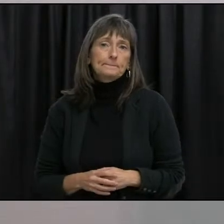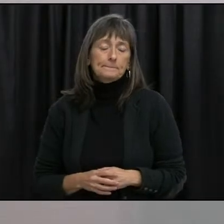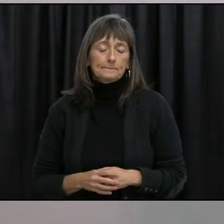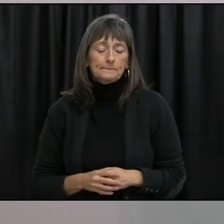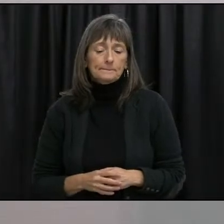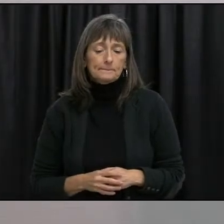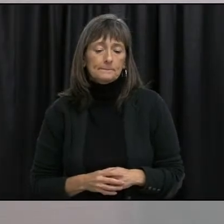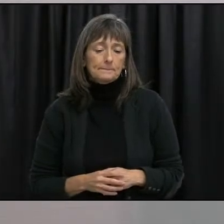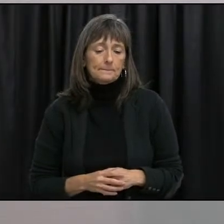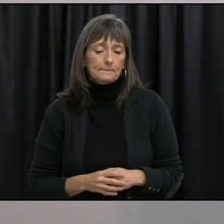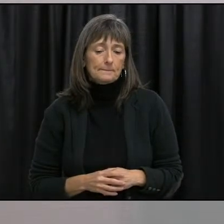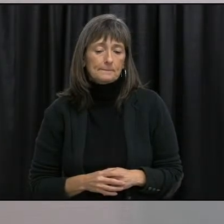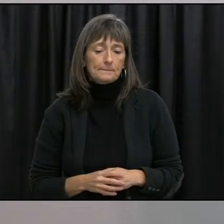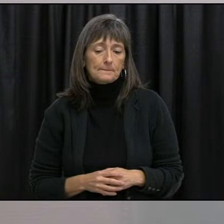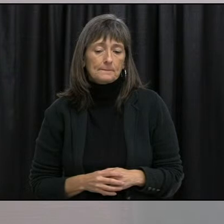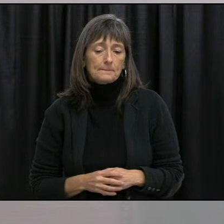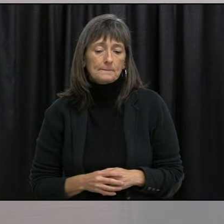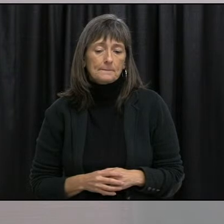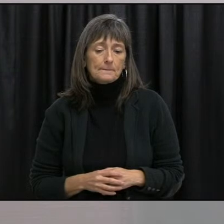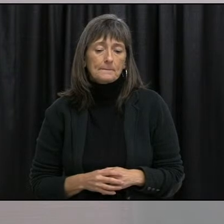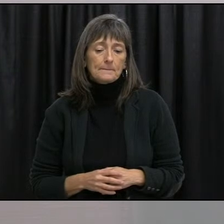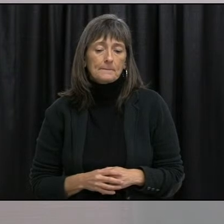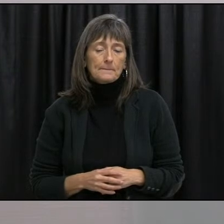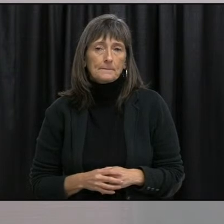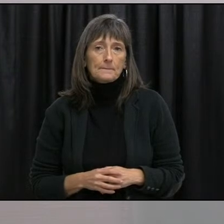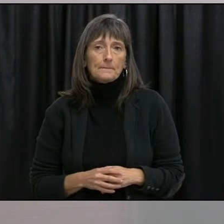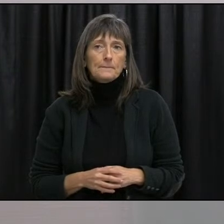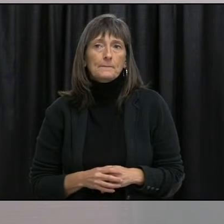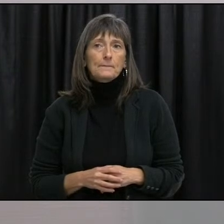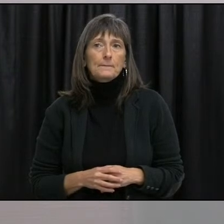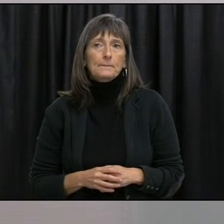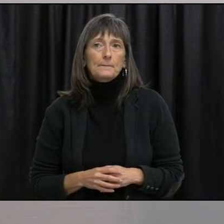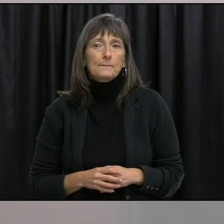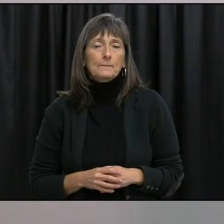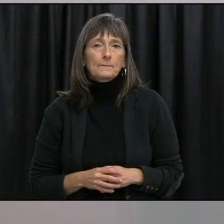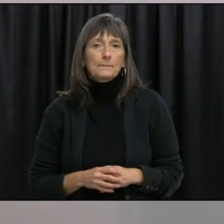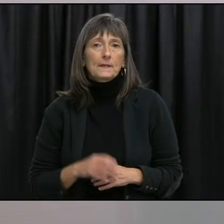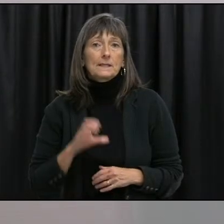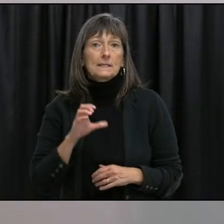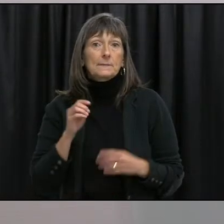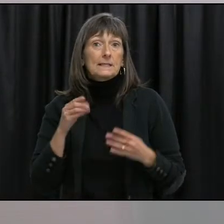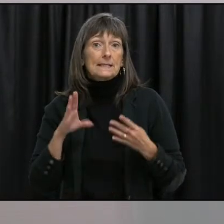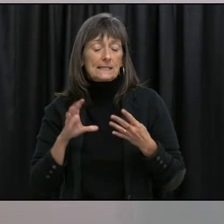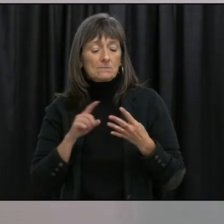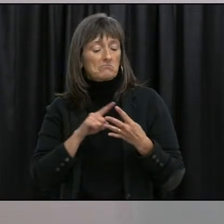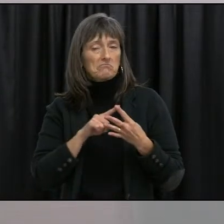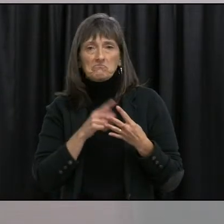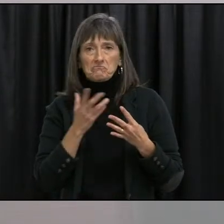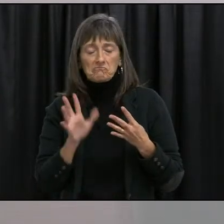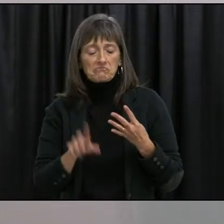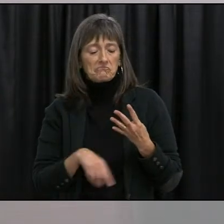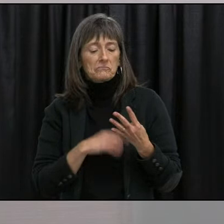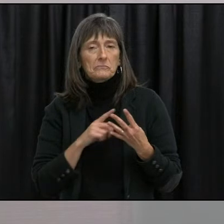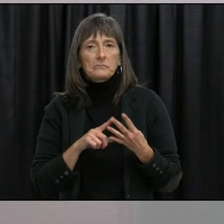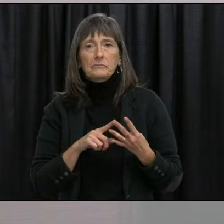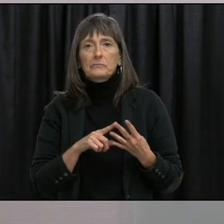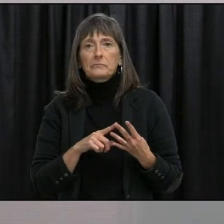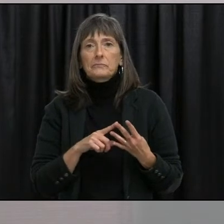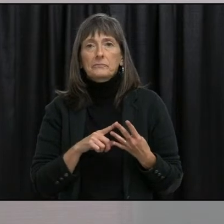Thank you. Peter Cowan, do you have any further questions? I'm good, thank you. Thank you. Jody